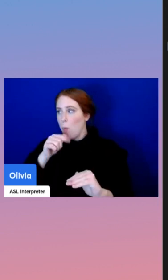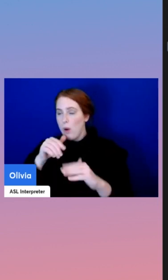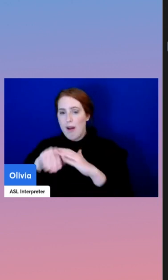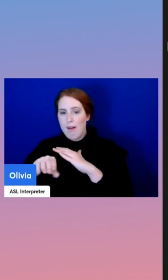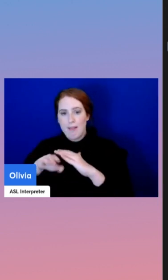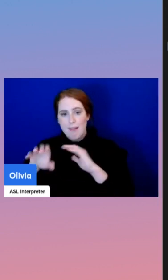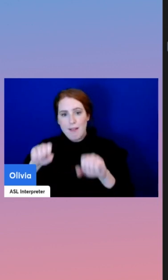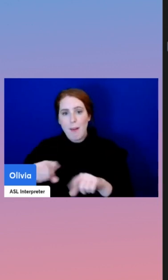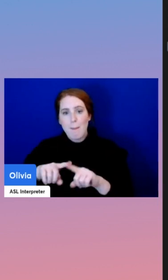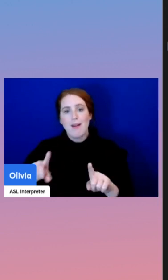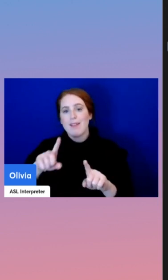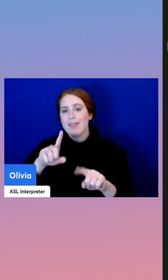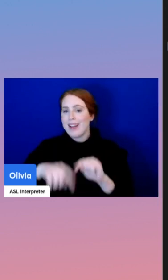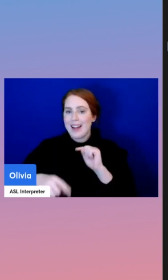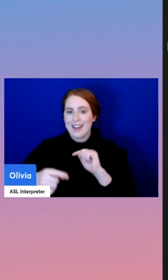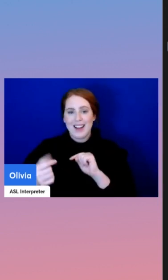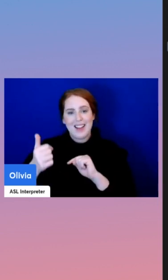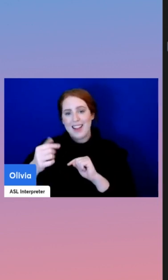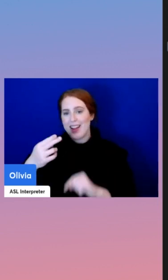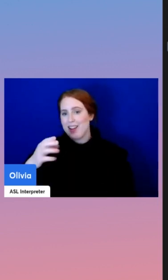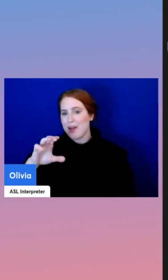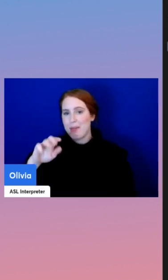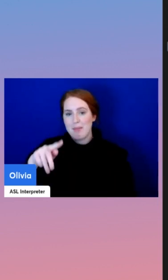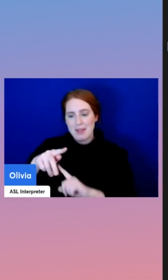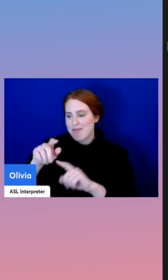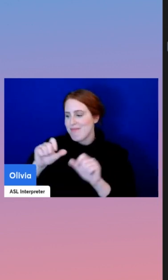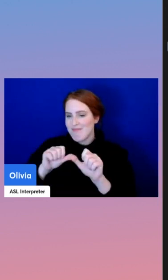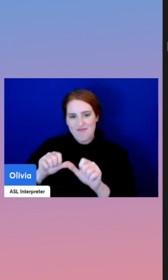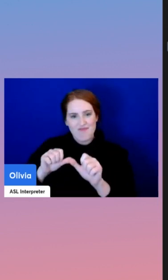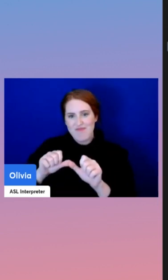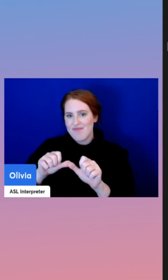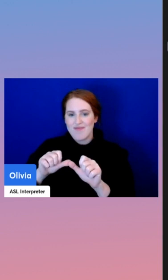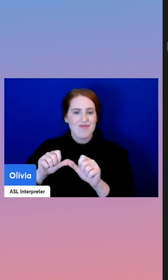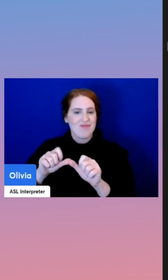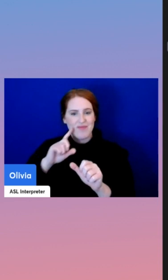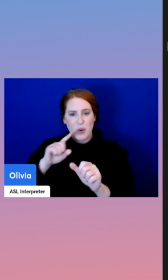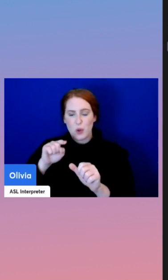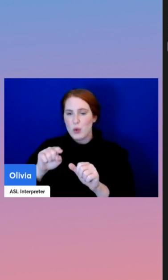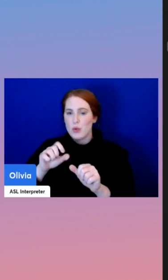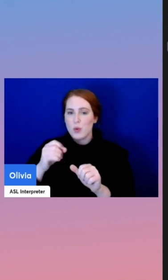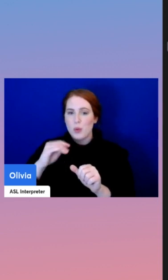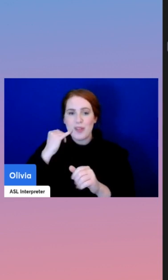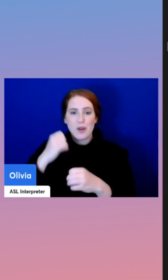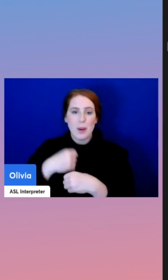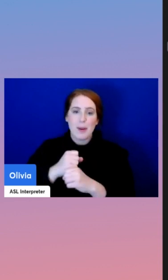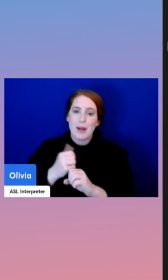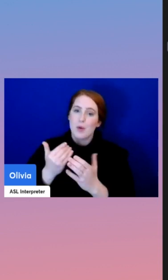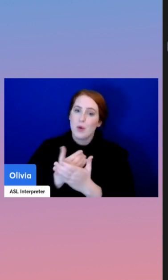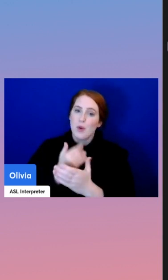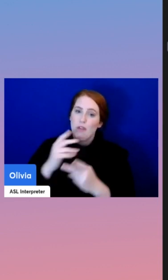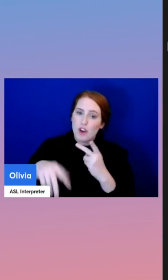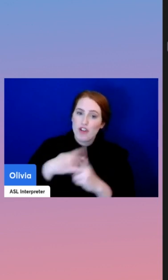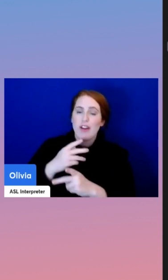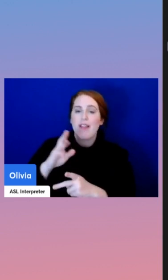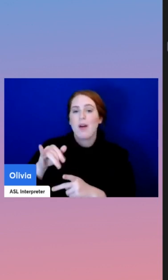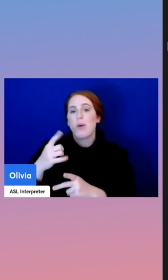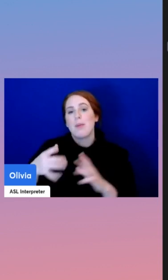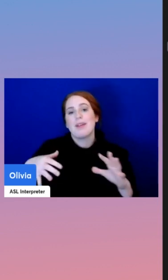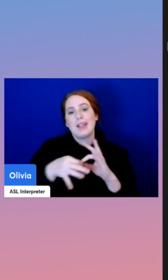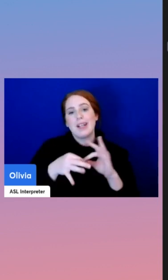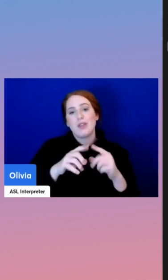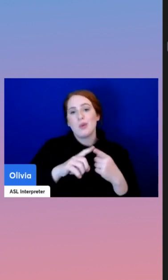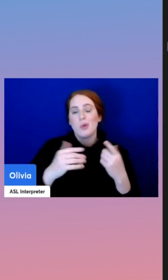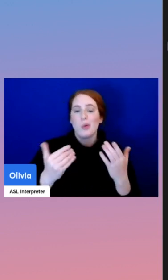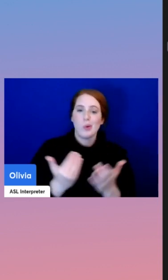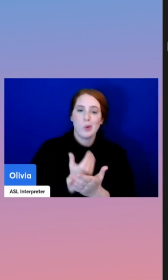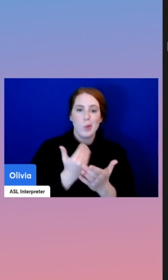HCP will always maintain for you. So whenever you create a new version, that new version will be mapped to the latest channel. But as I was explaining, sometimes your